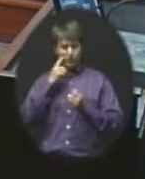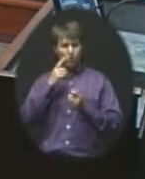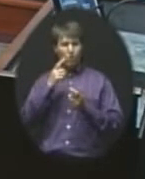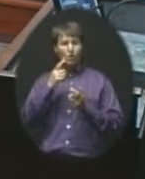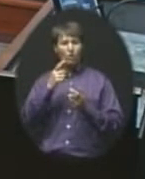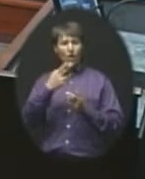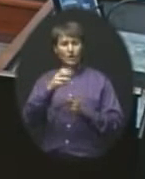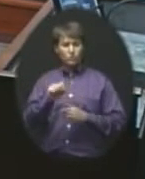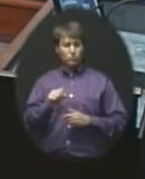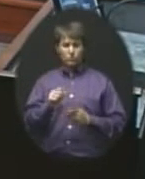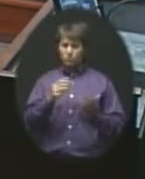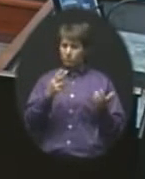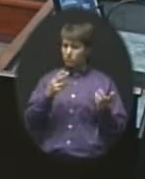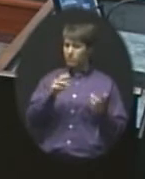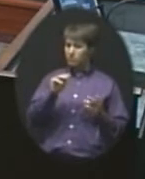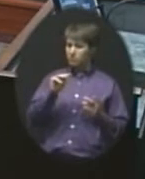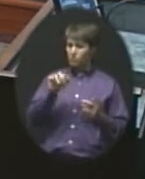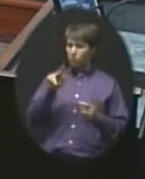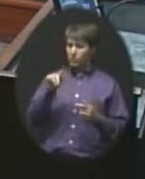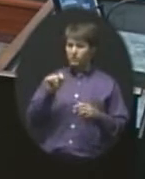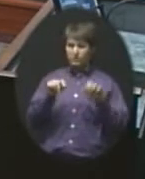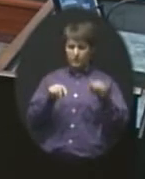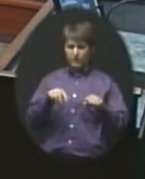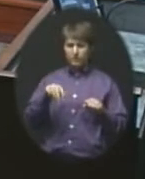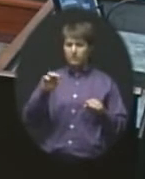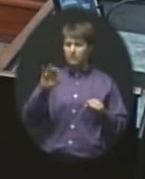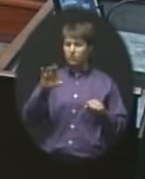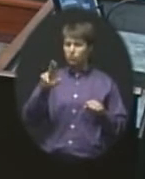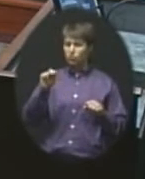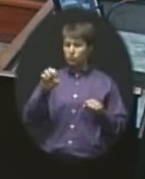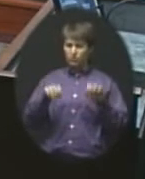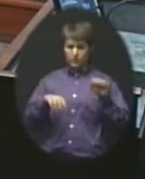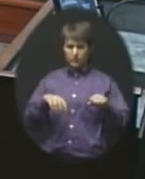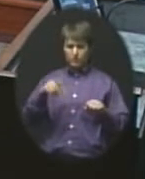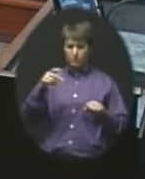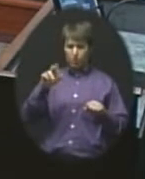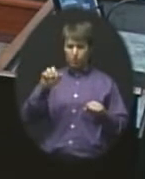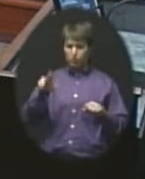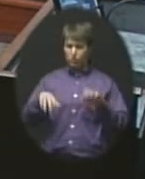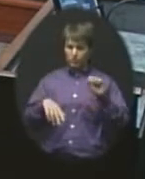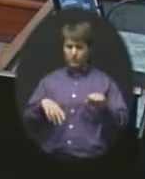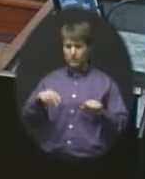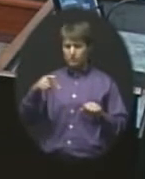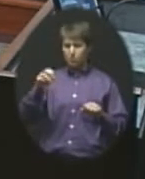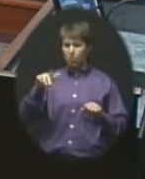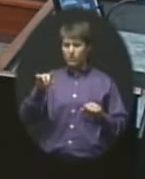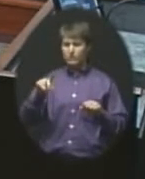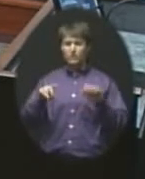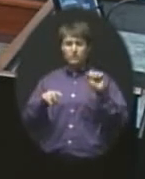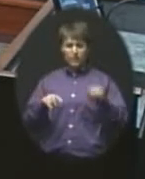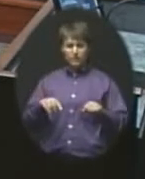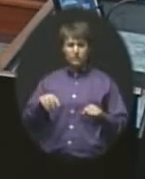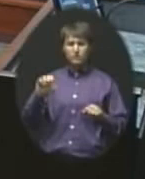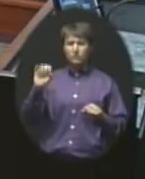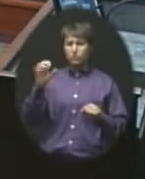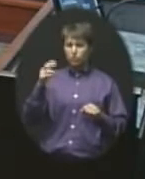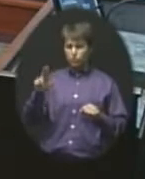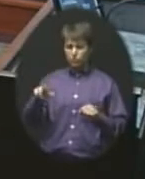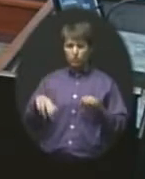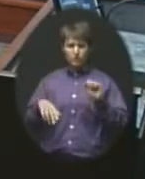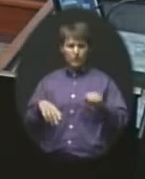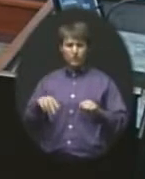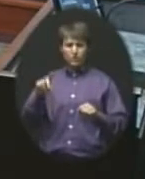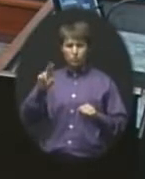school. Mrs. Martin? Yes. Mr. McCune? Yes. Mr. Parker? Yes. Mr. Poland? Yes. Mr. Shear?